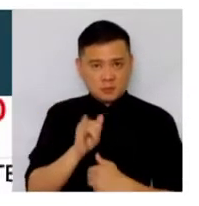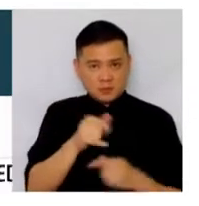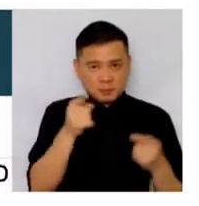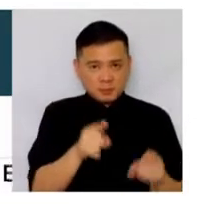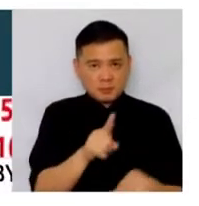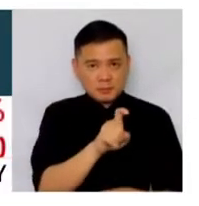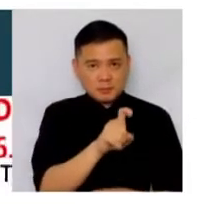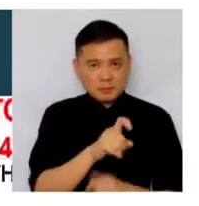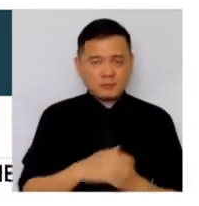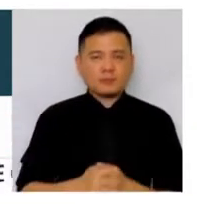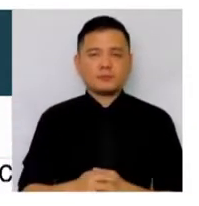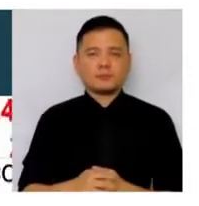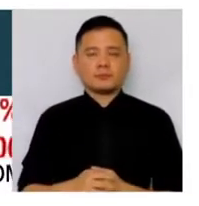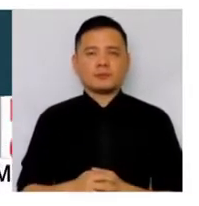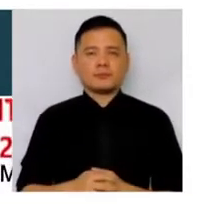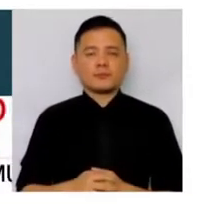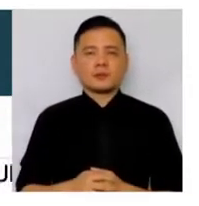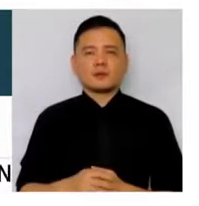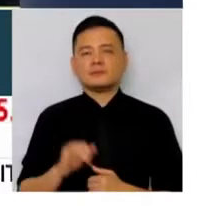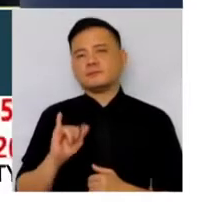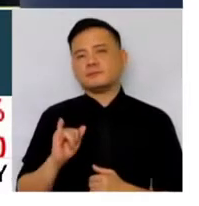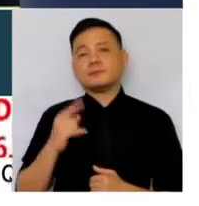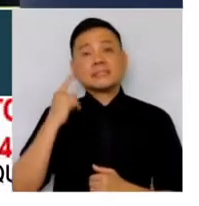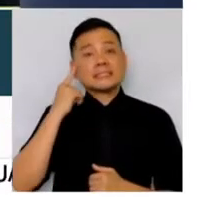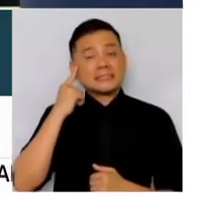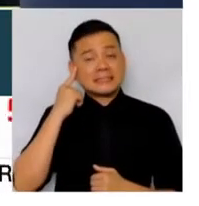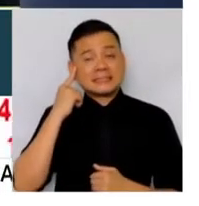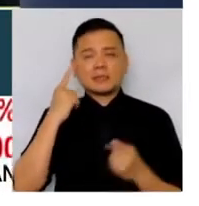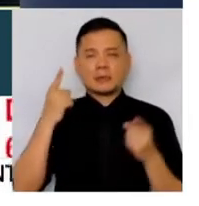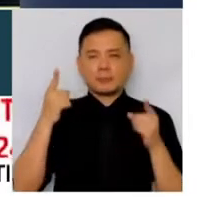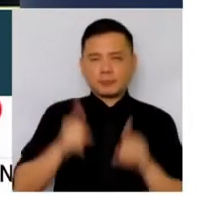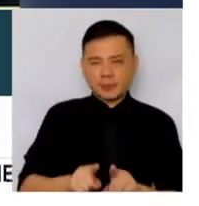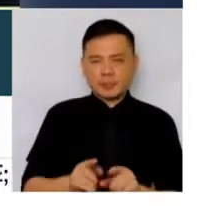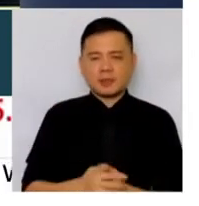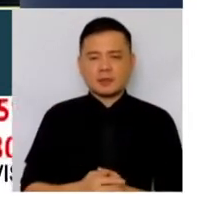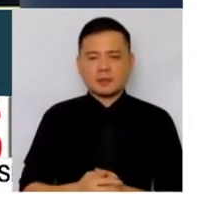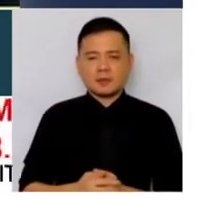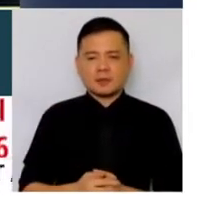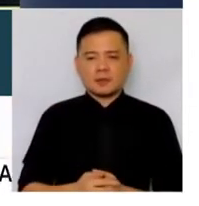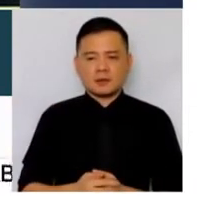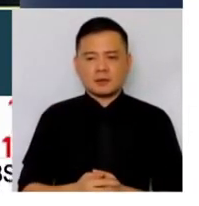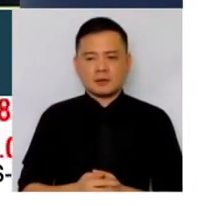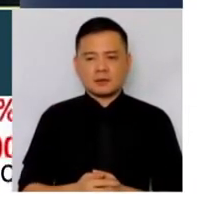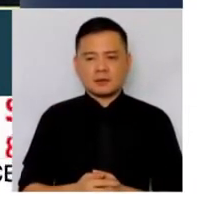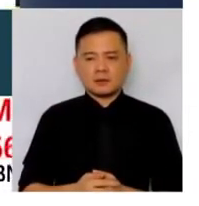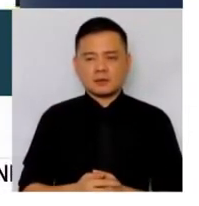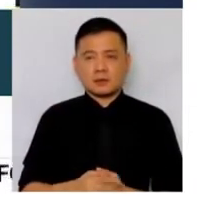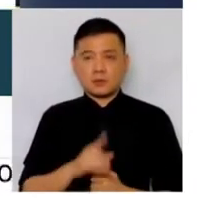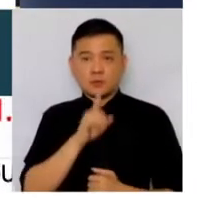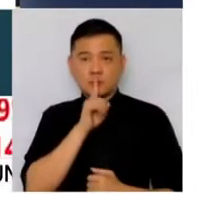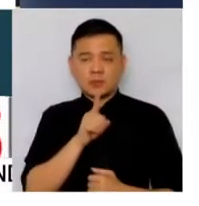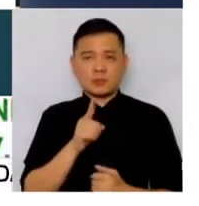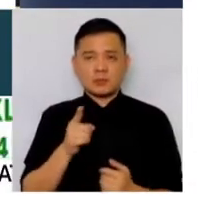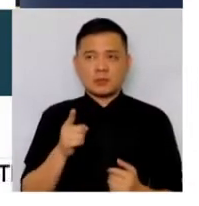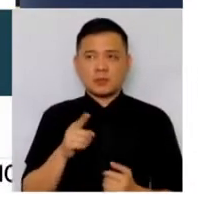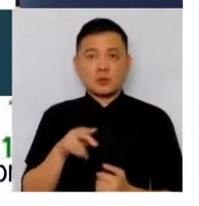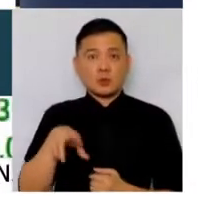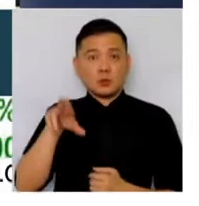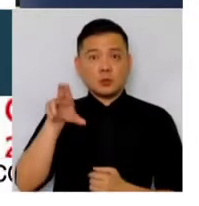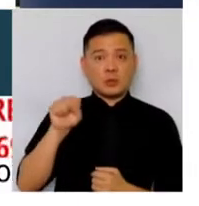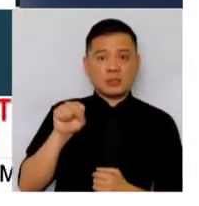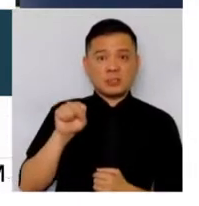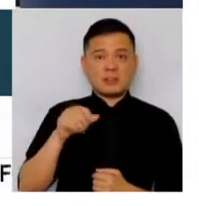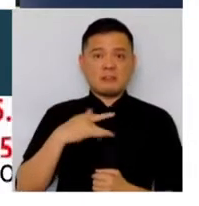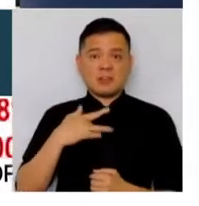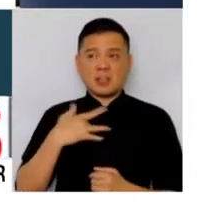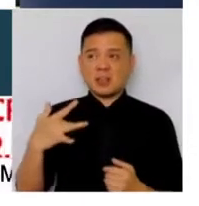I think what will happen is, of course, they don't want to demonstrate that they're just being pushed by their pushovers to what